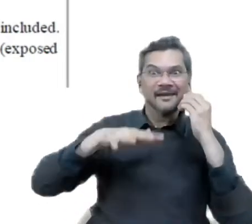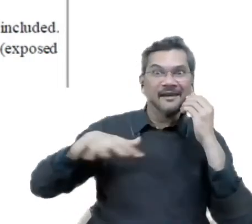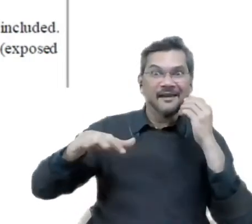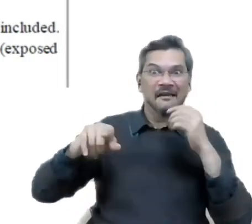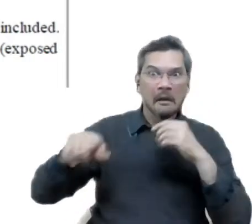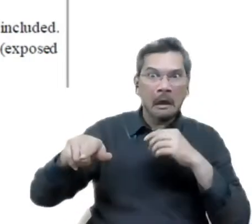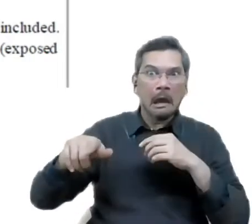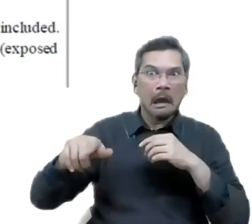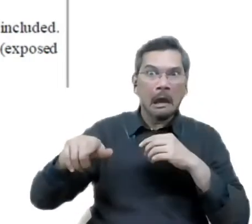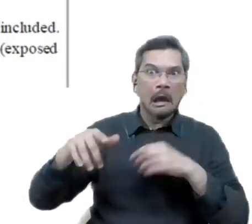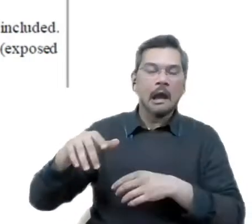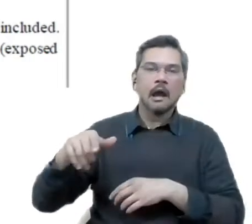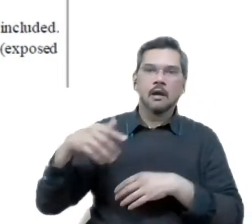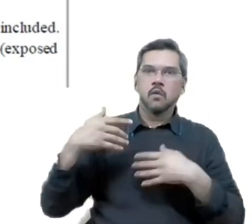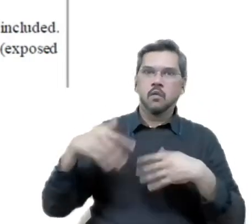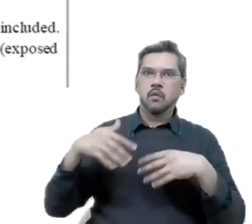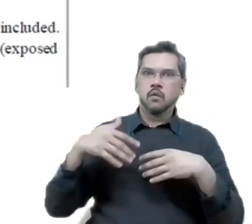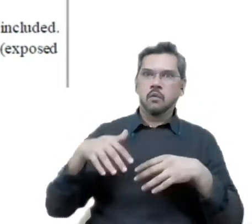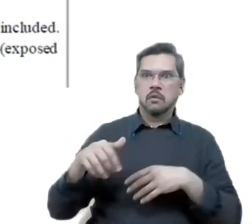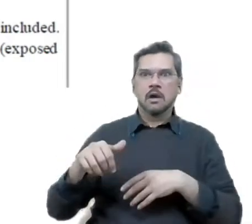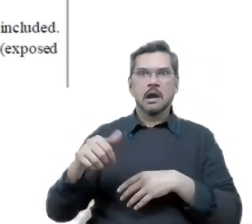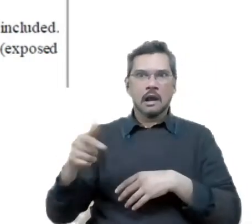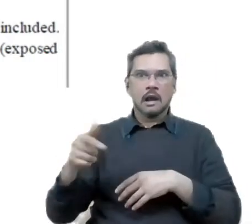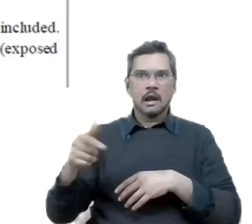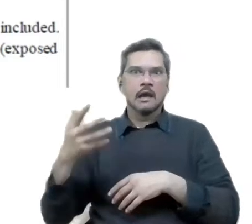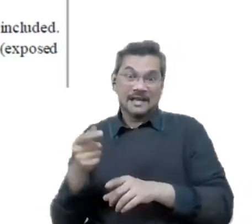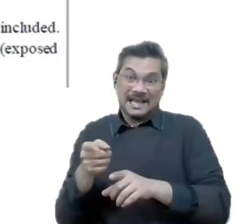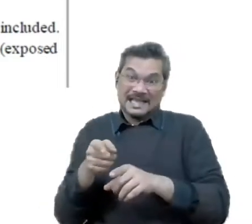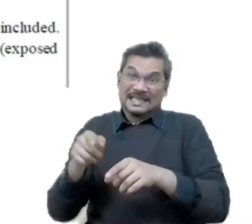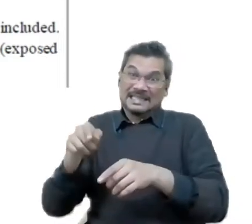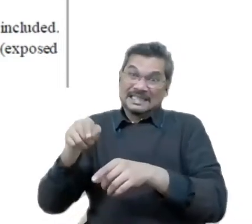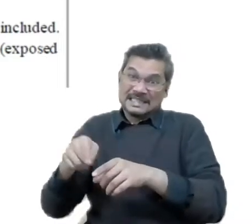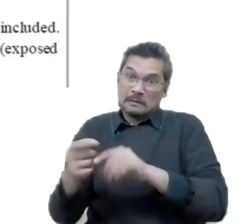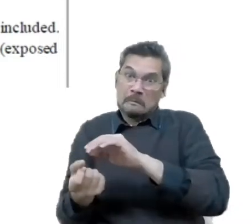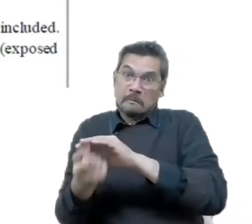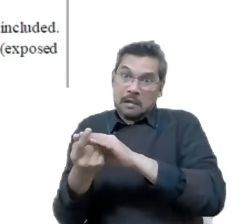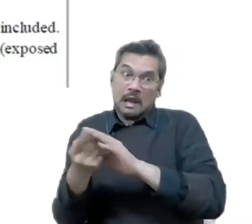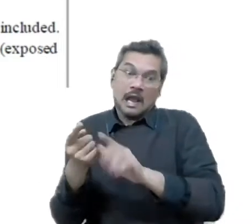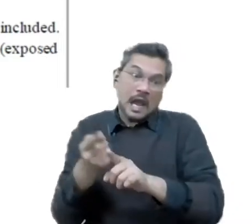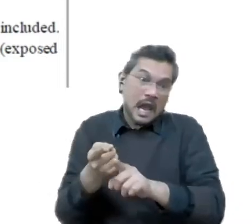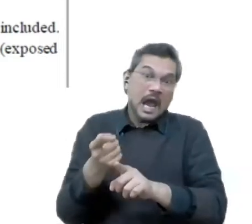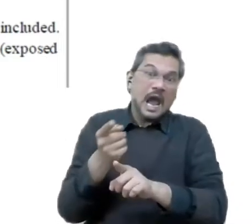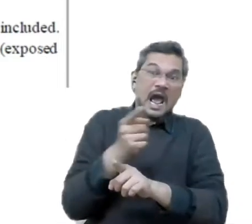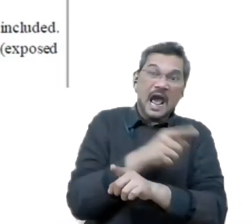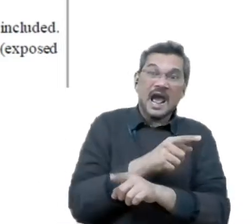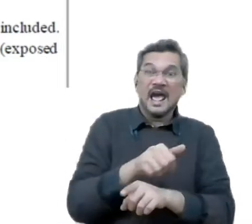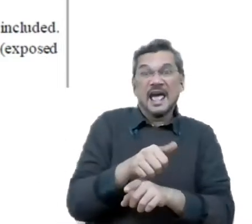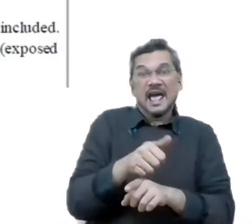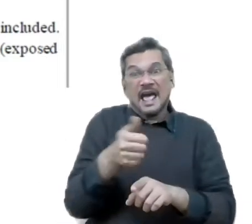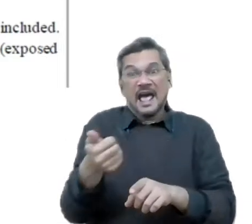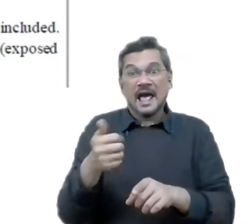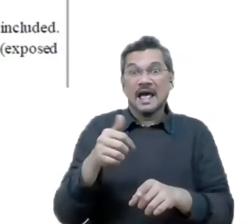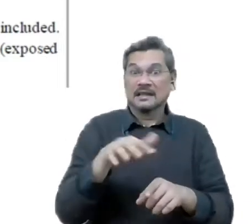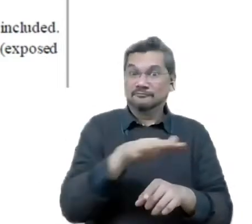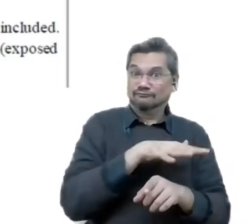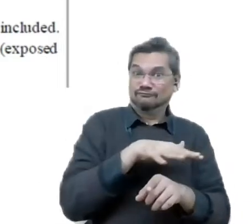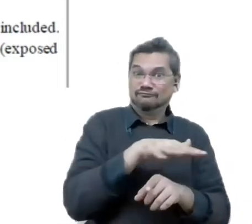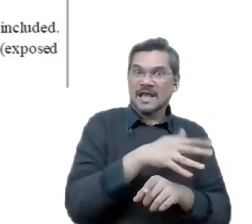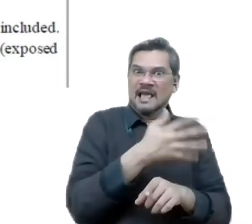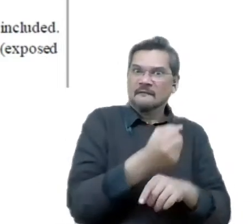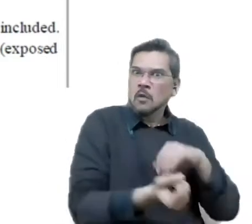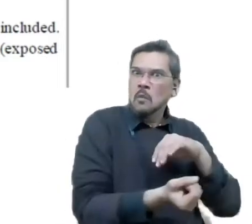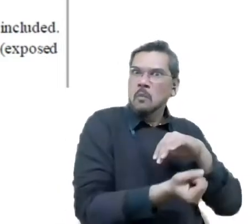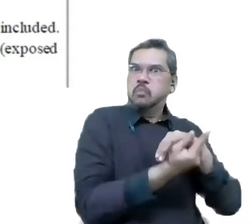further south in Gaza province, which none of us were looking at. So why was this important? It meant that both